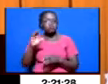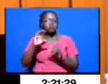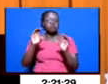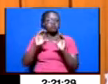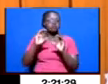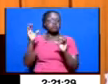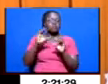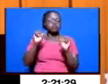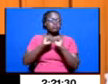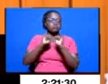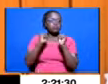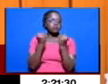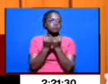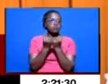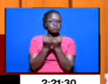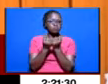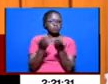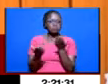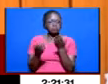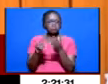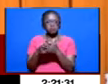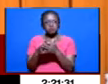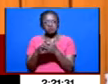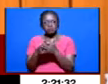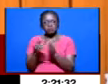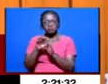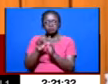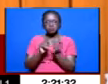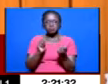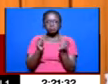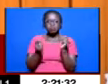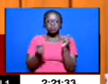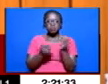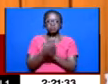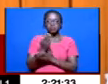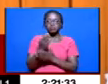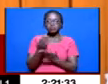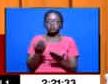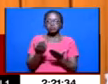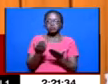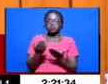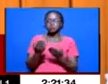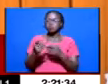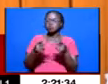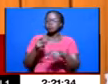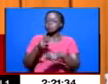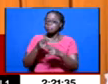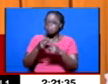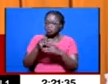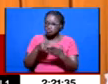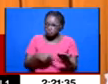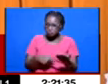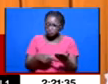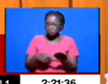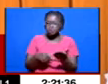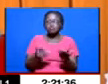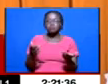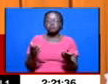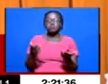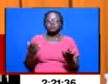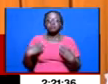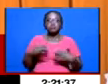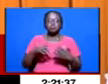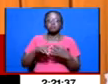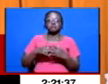initiate constitutional amendments through a process called popular initiative. This was then captured in the zero draft